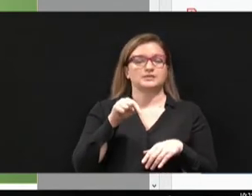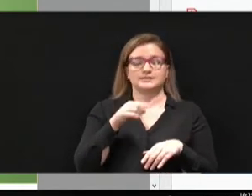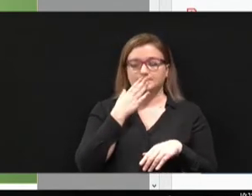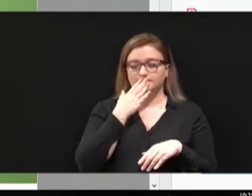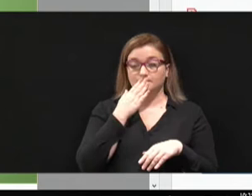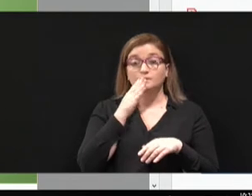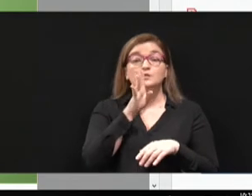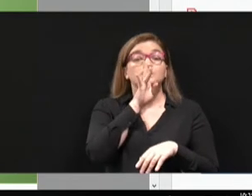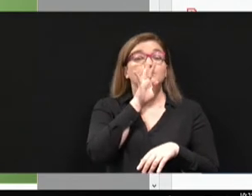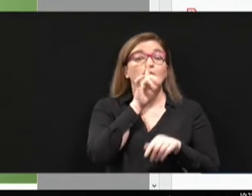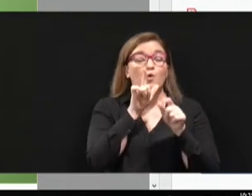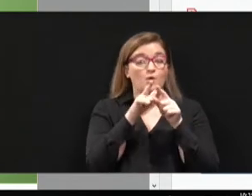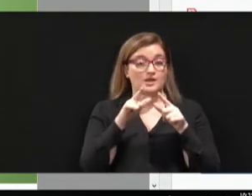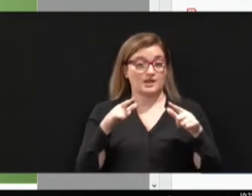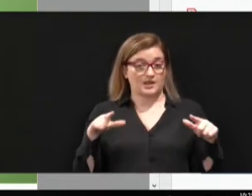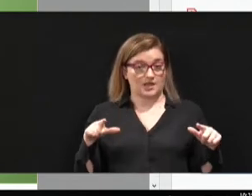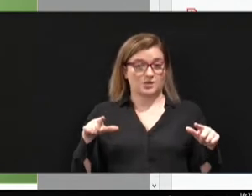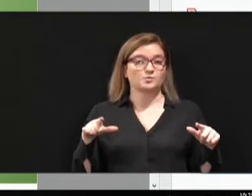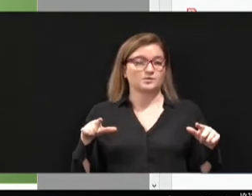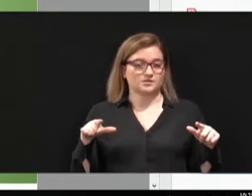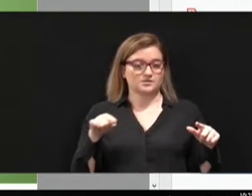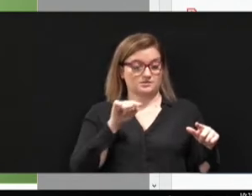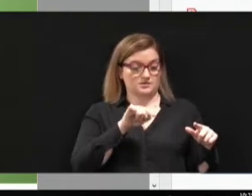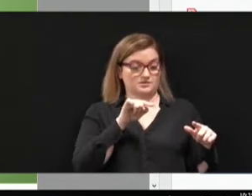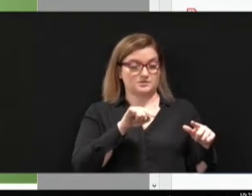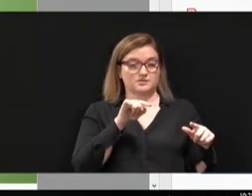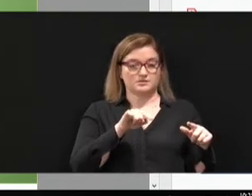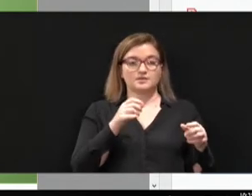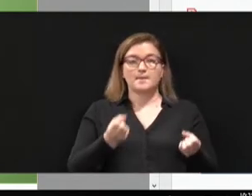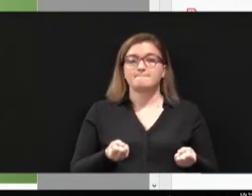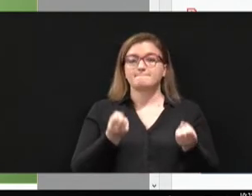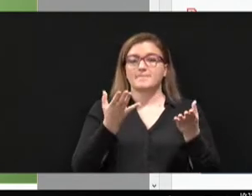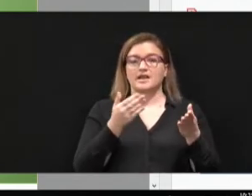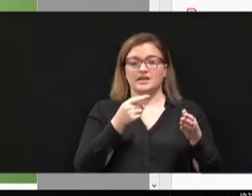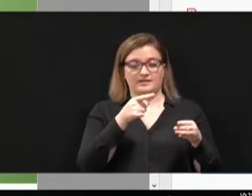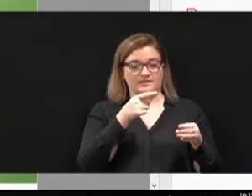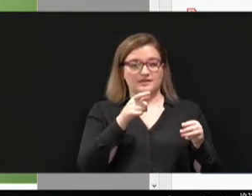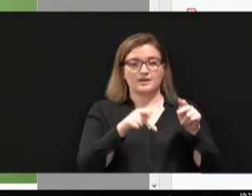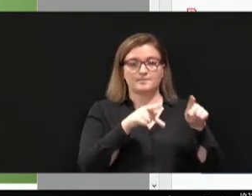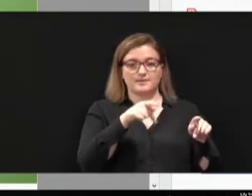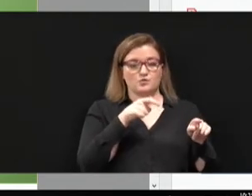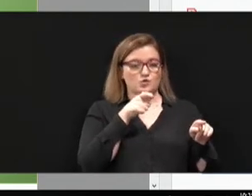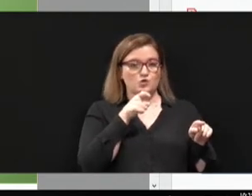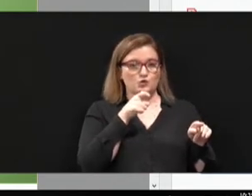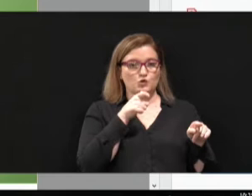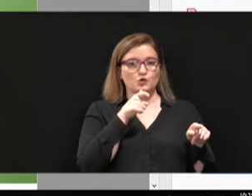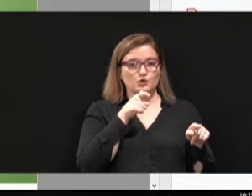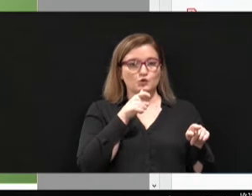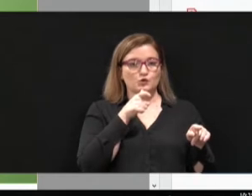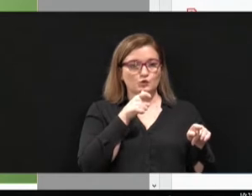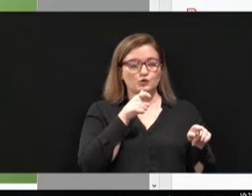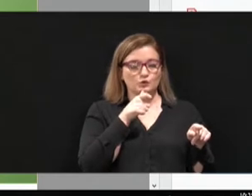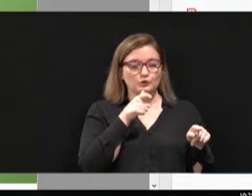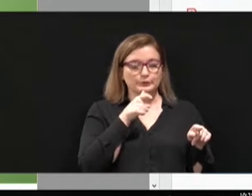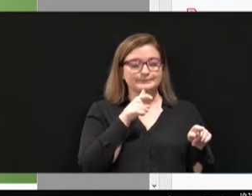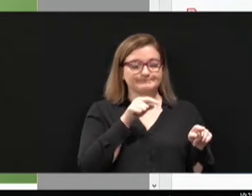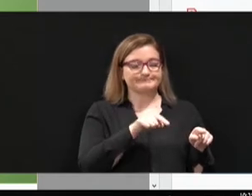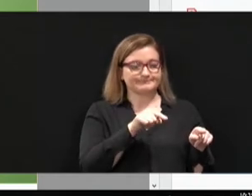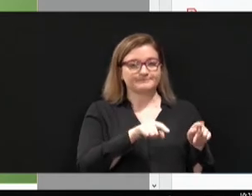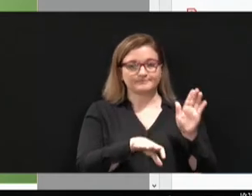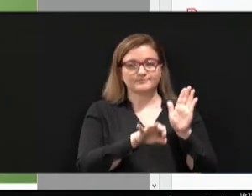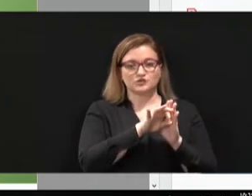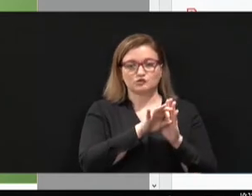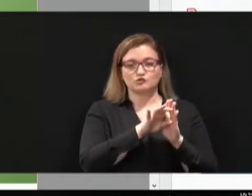Spoken language, you know, a lot of people, those particularly who subscribe to the whole language